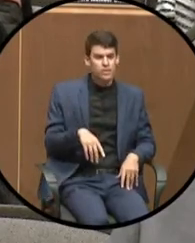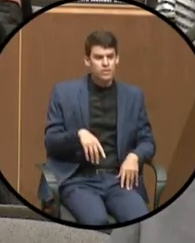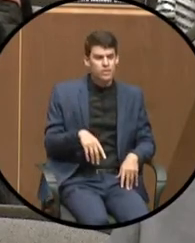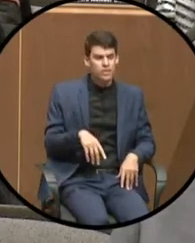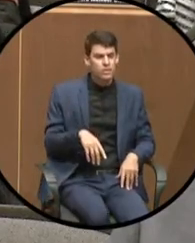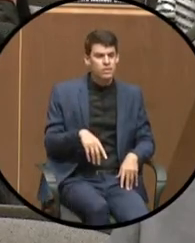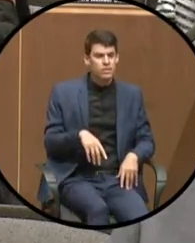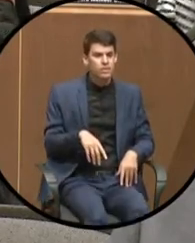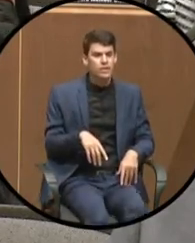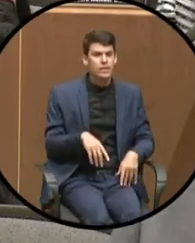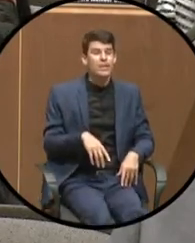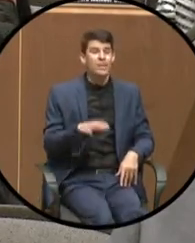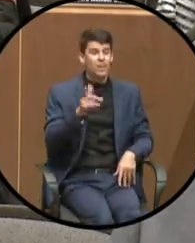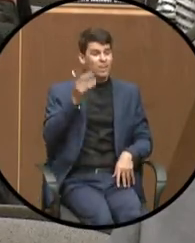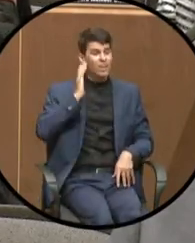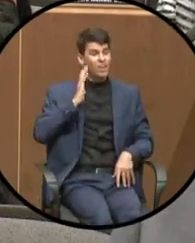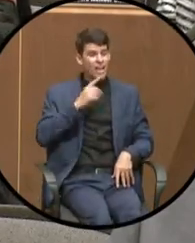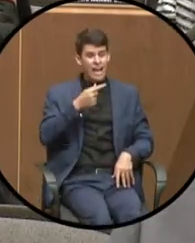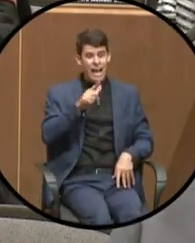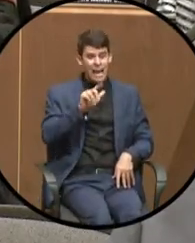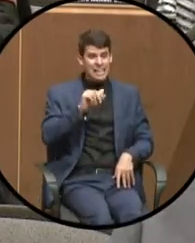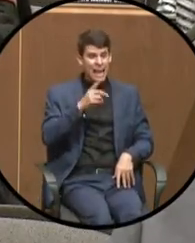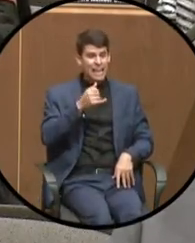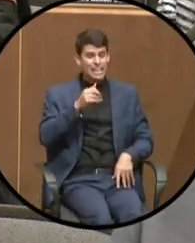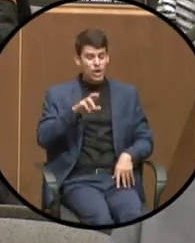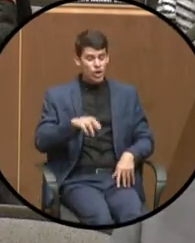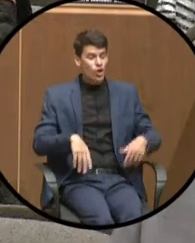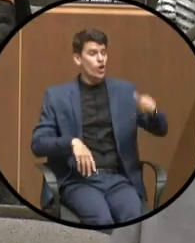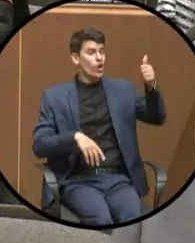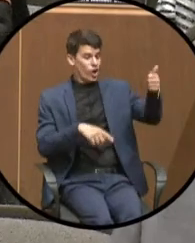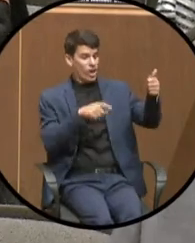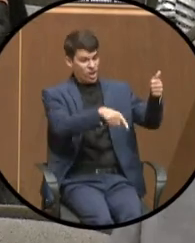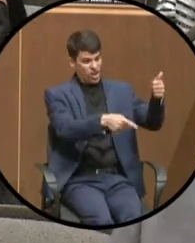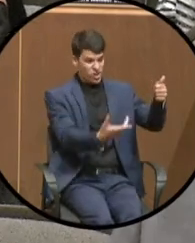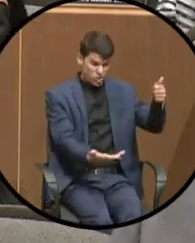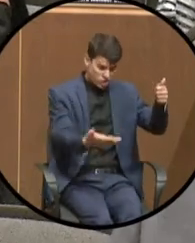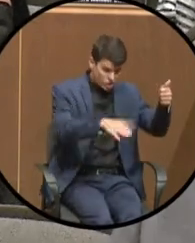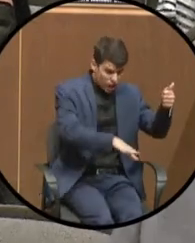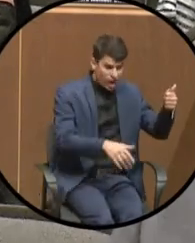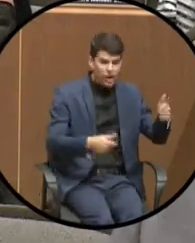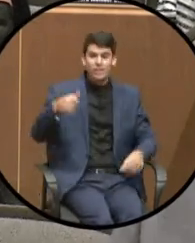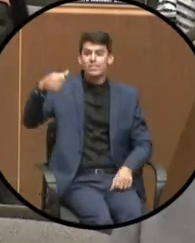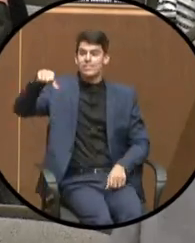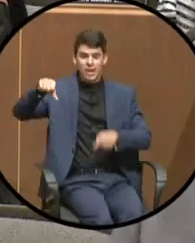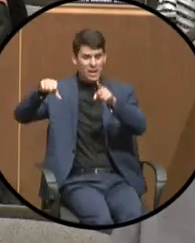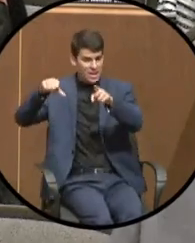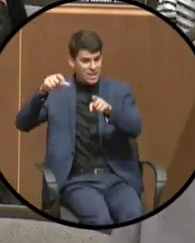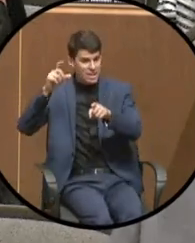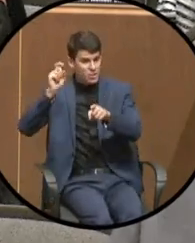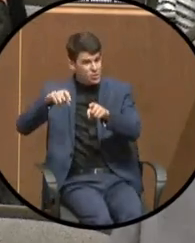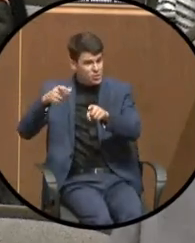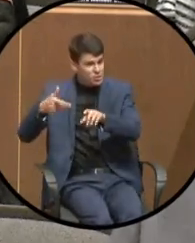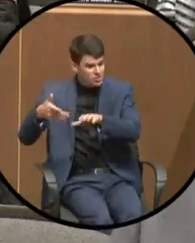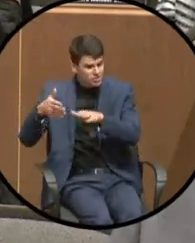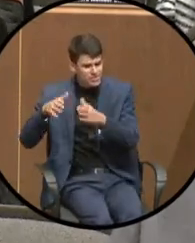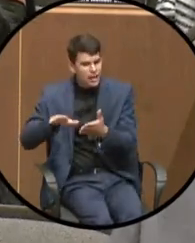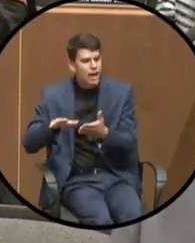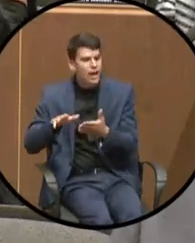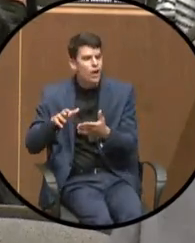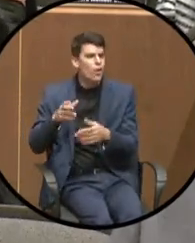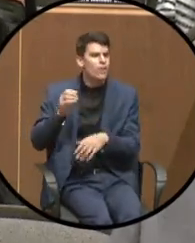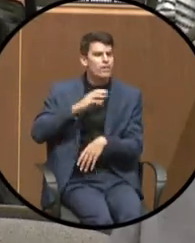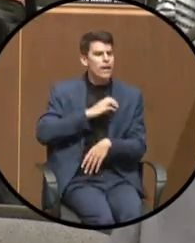crowd meant a gladiator should die, and thumbs down from the emperor sealed the gladiator's fate. A thumbs down here means I don't agree with